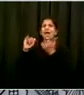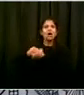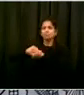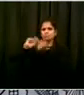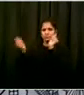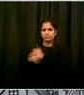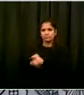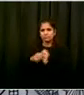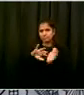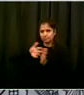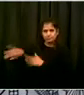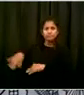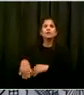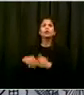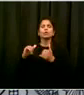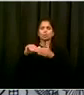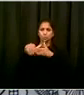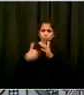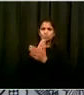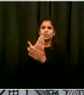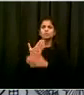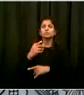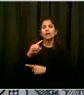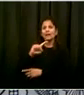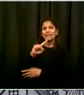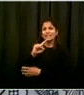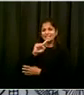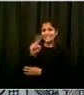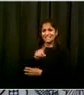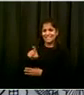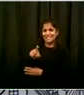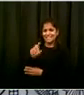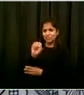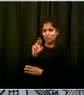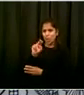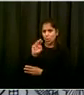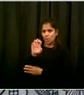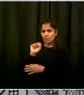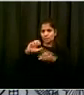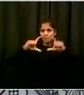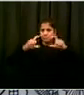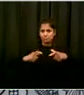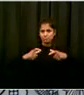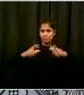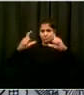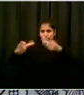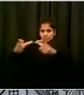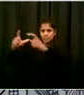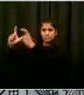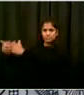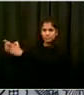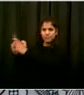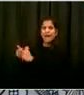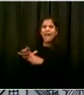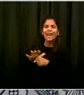state. Now, again, this was based on the facts that developed over many days, the data,